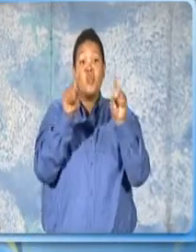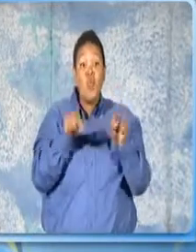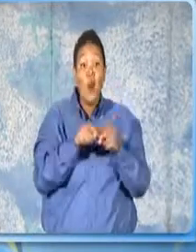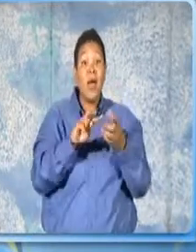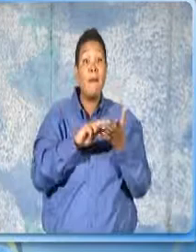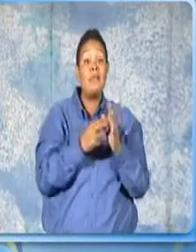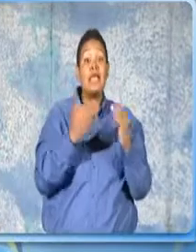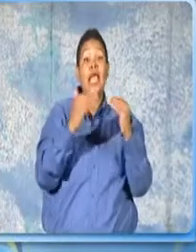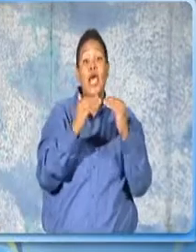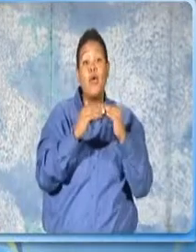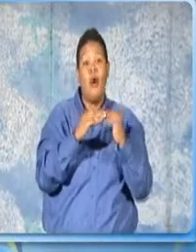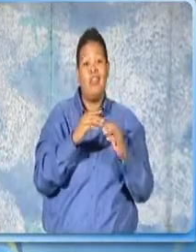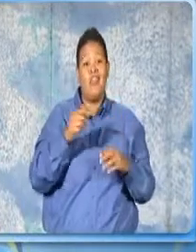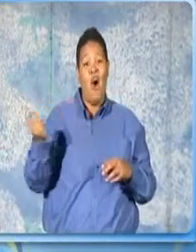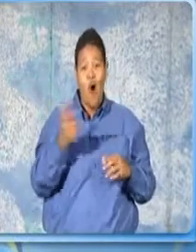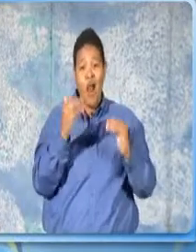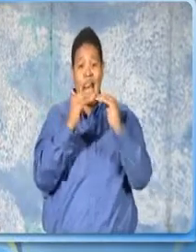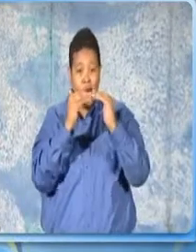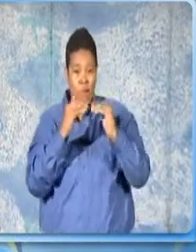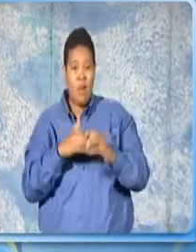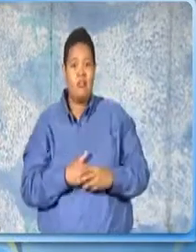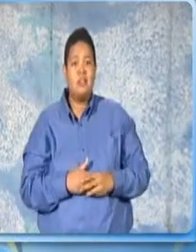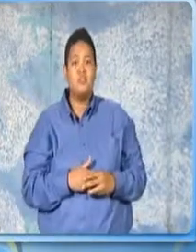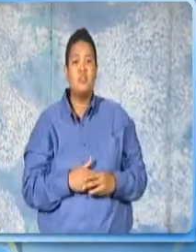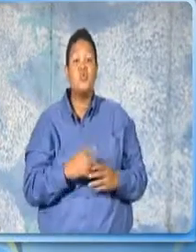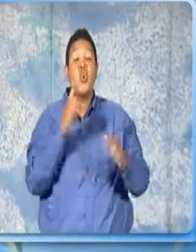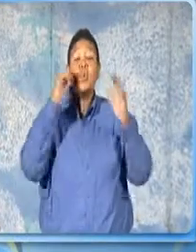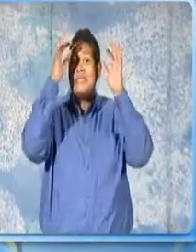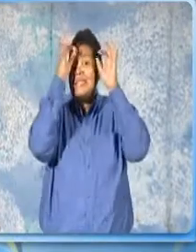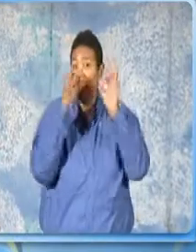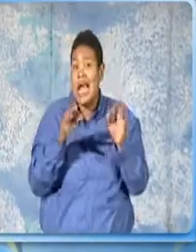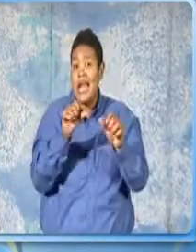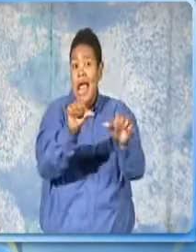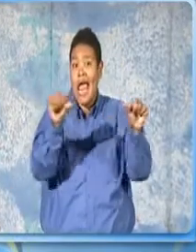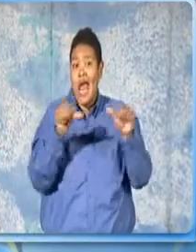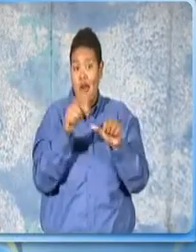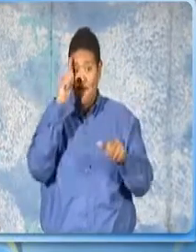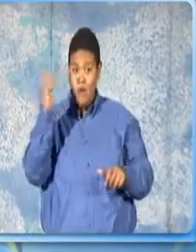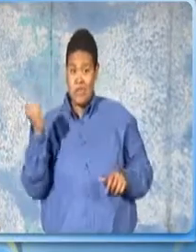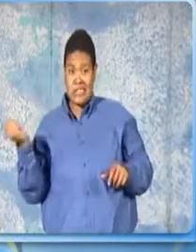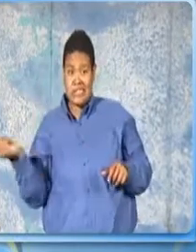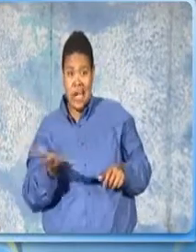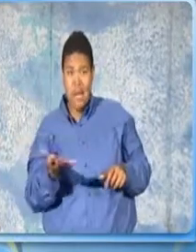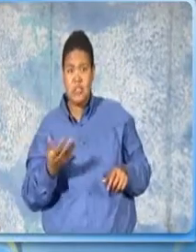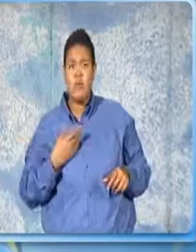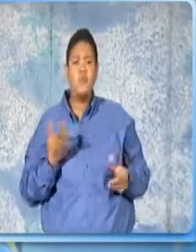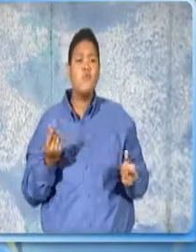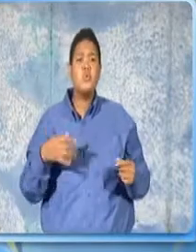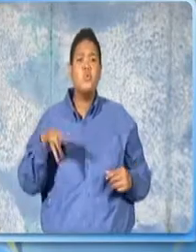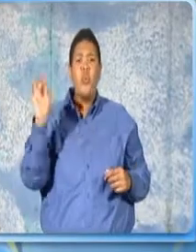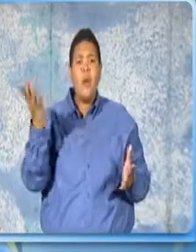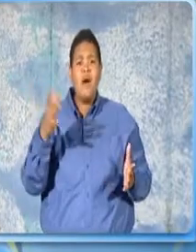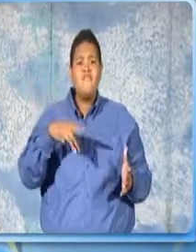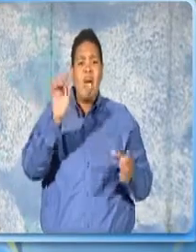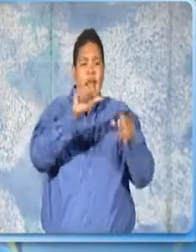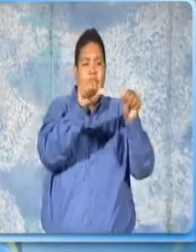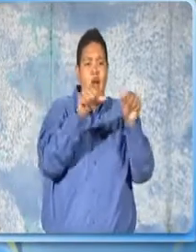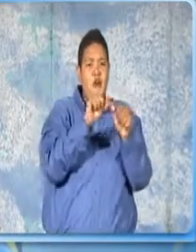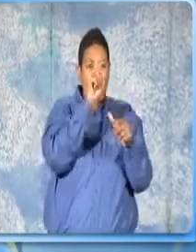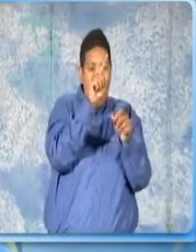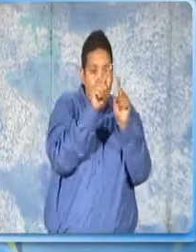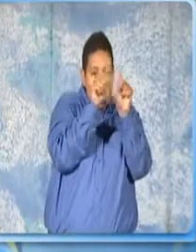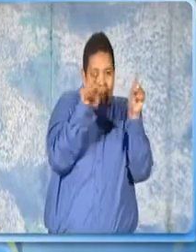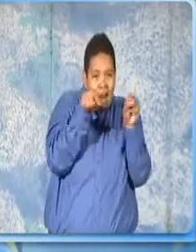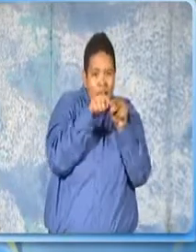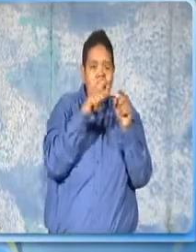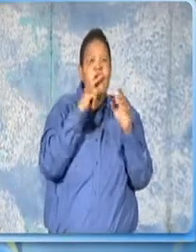therefore equal. So to determine the area of the die, we need to find the area of one face and